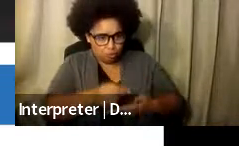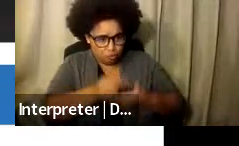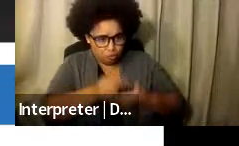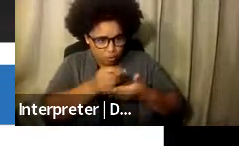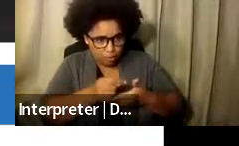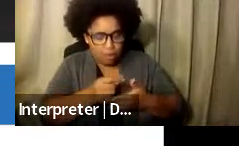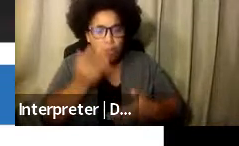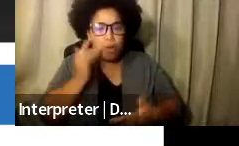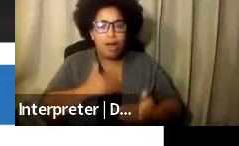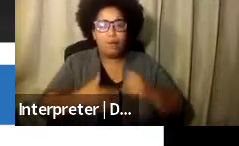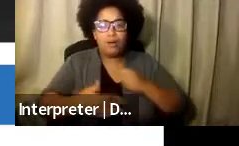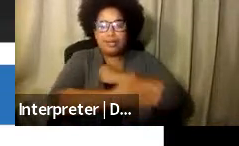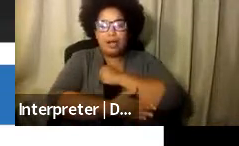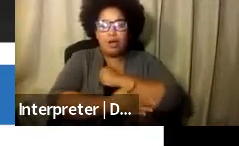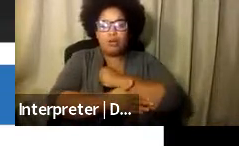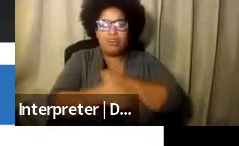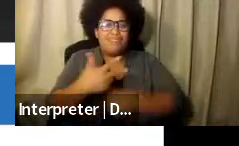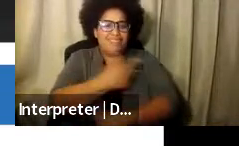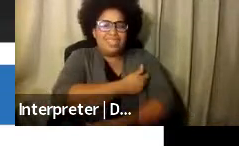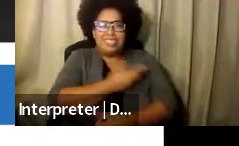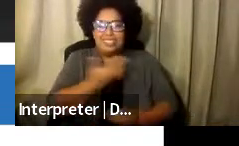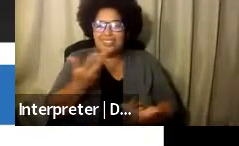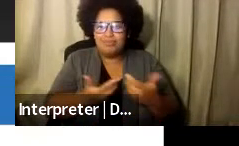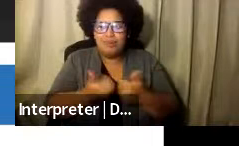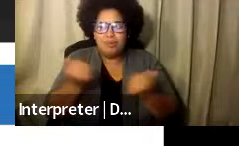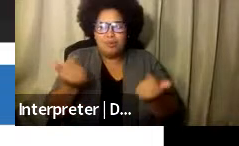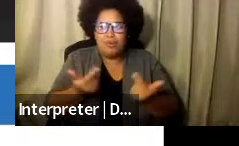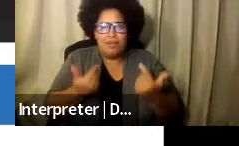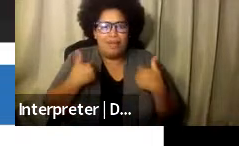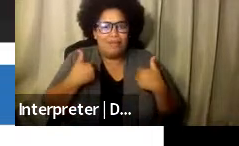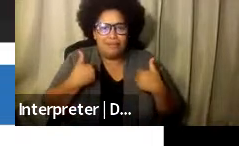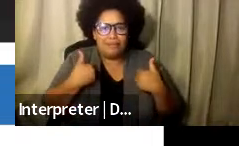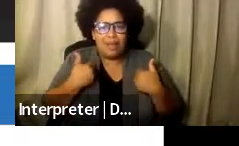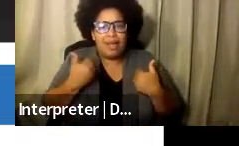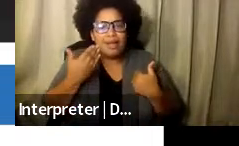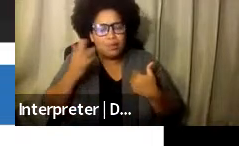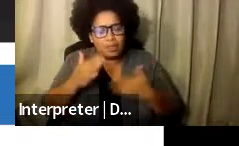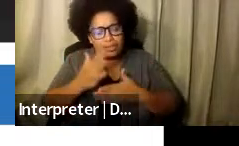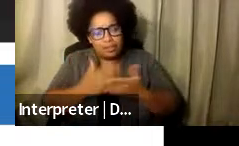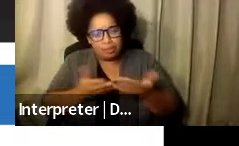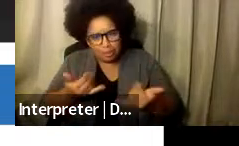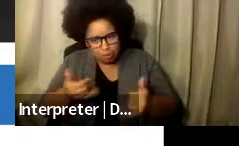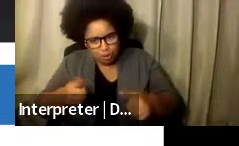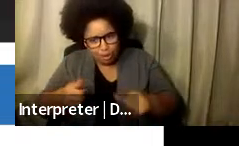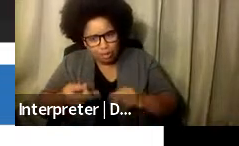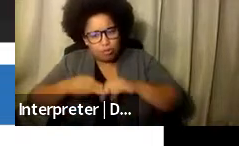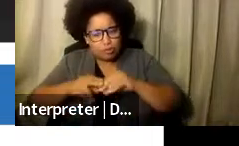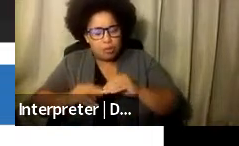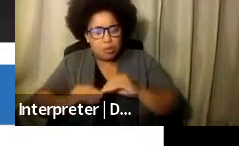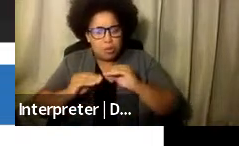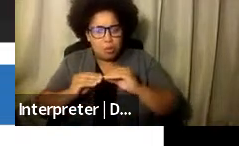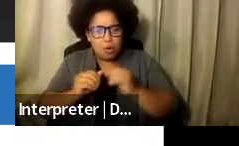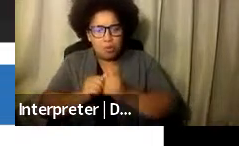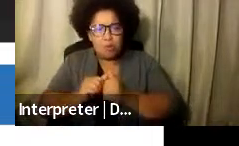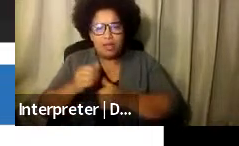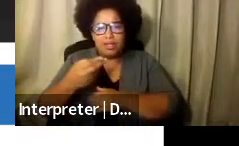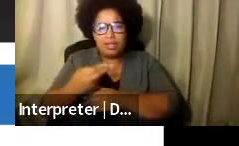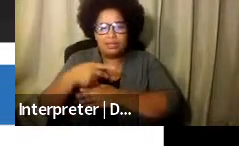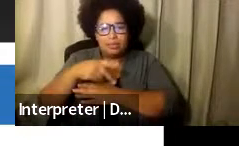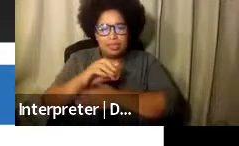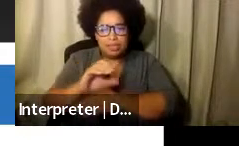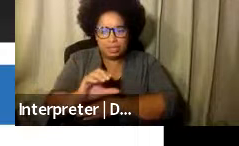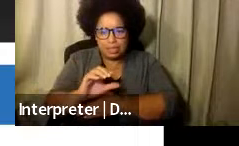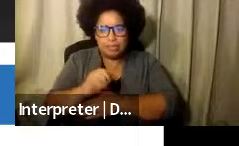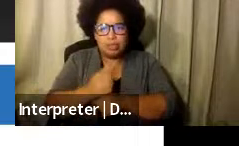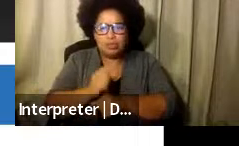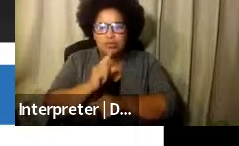our county is so highly vaccinated. Overall, I know there's still pockets where we're trying to coordinate with our HPCP partners to make